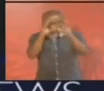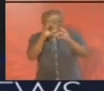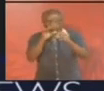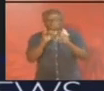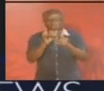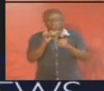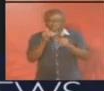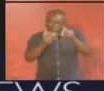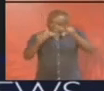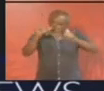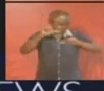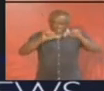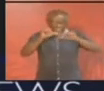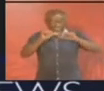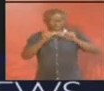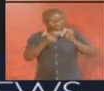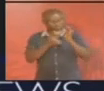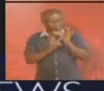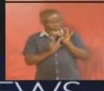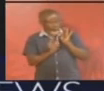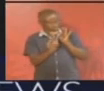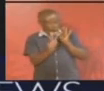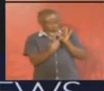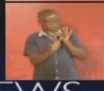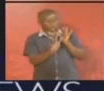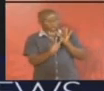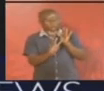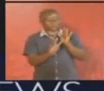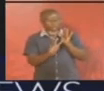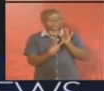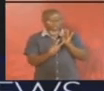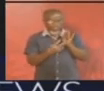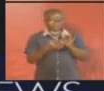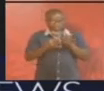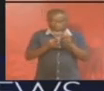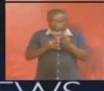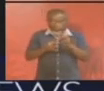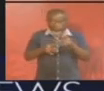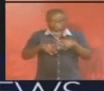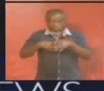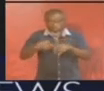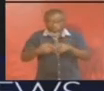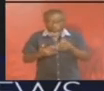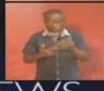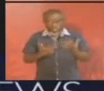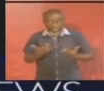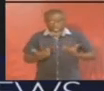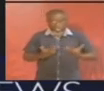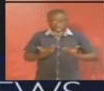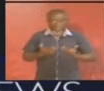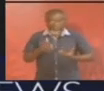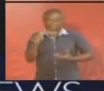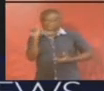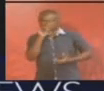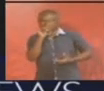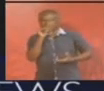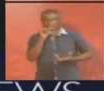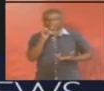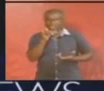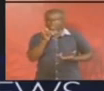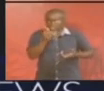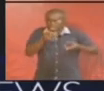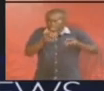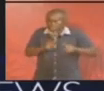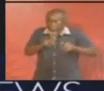science show that the in-house dining in bars, restaurants, casinos, etc., is causing this upsurge,